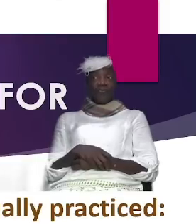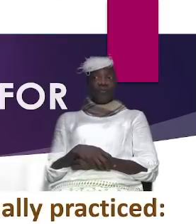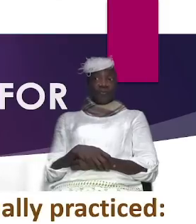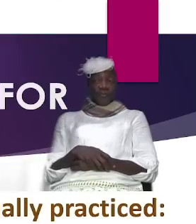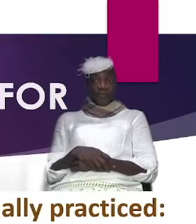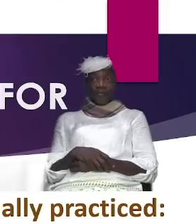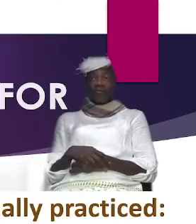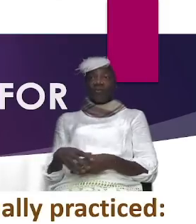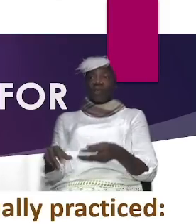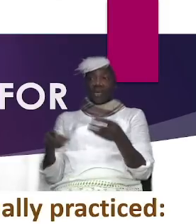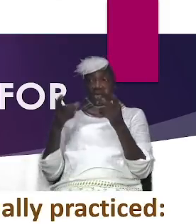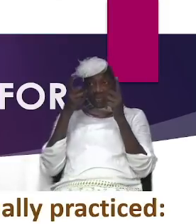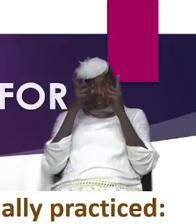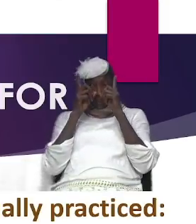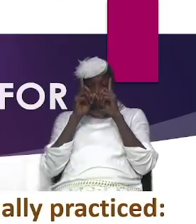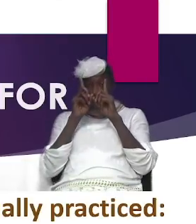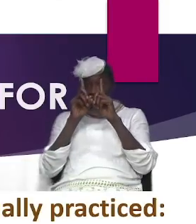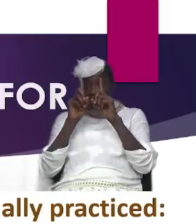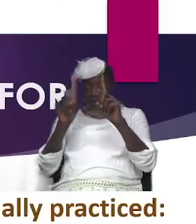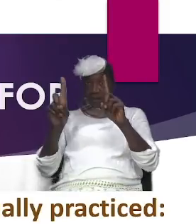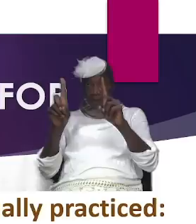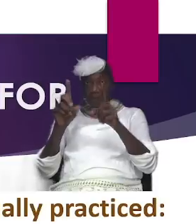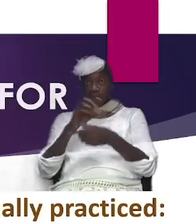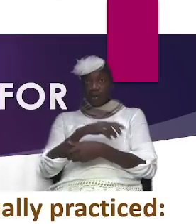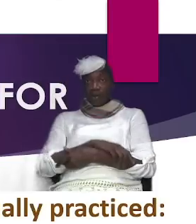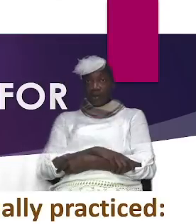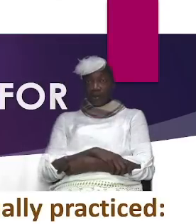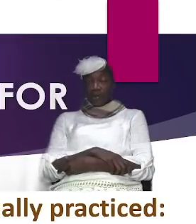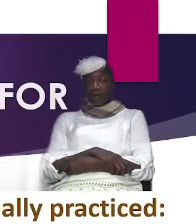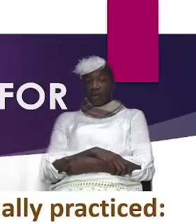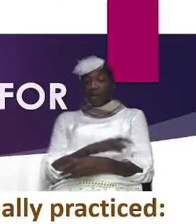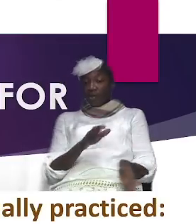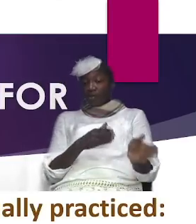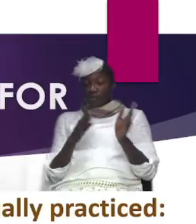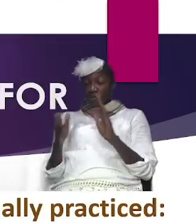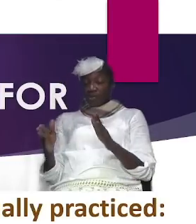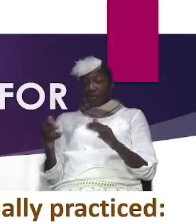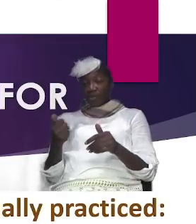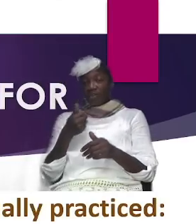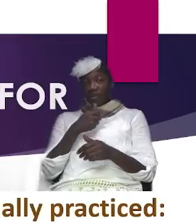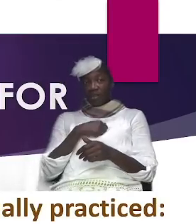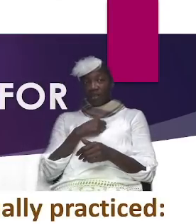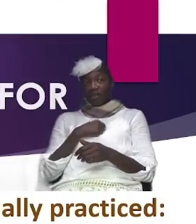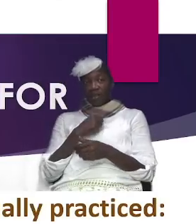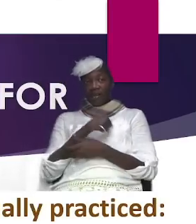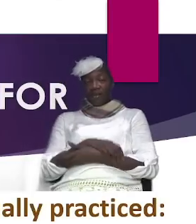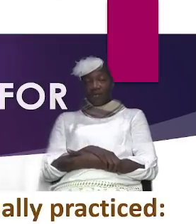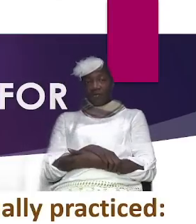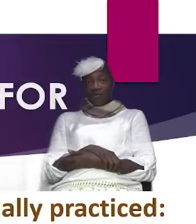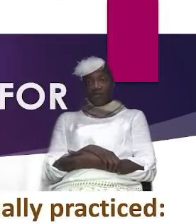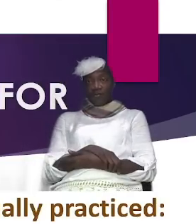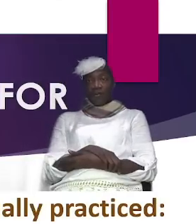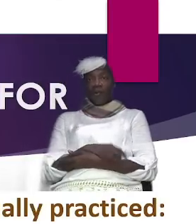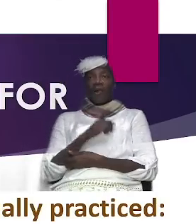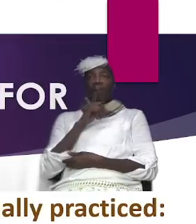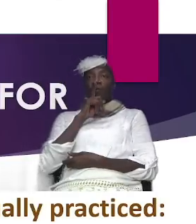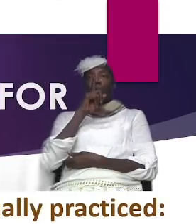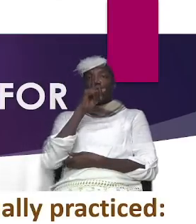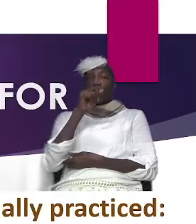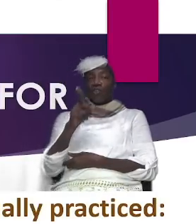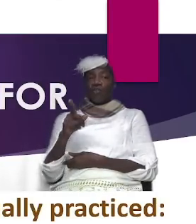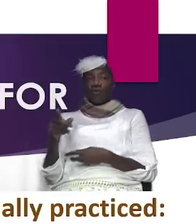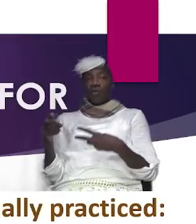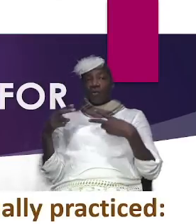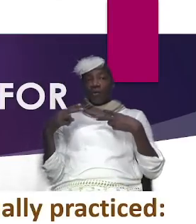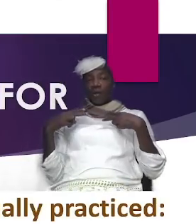what exactly it is, so that we can position ourselves and make sure that we have